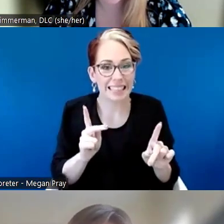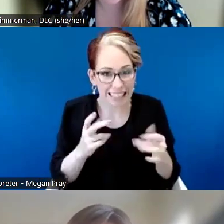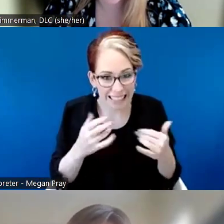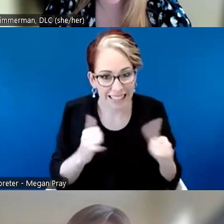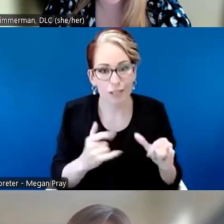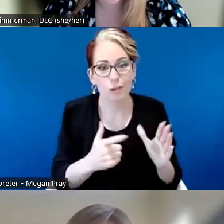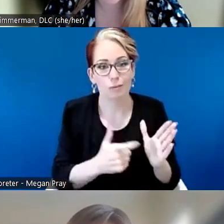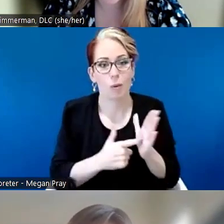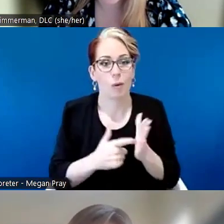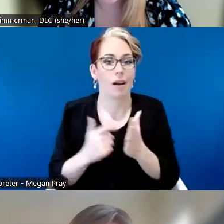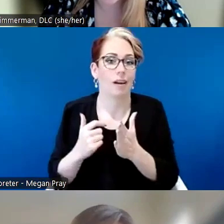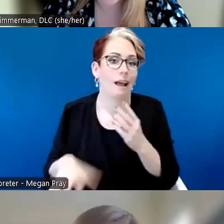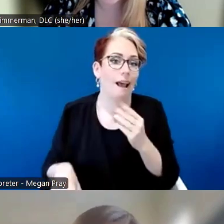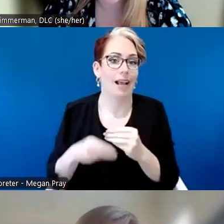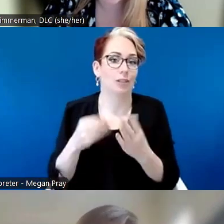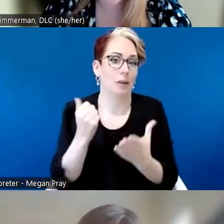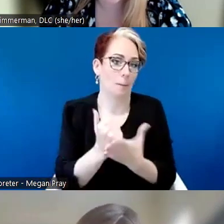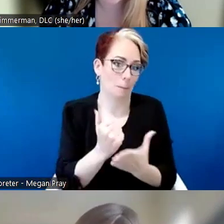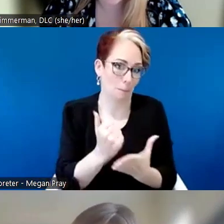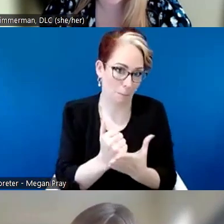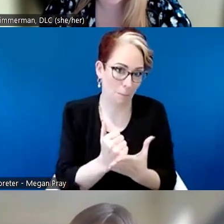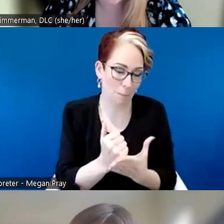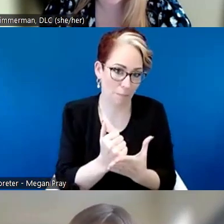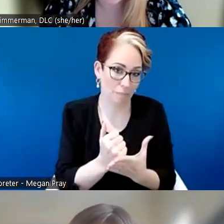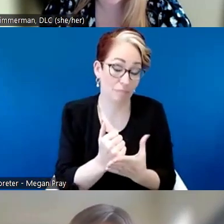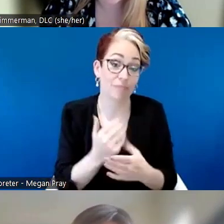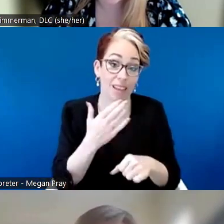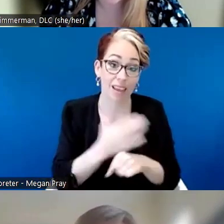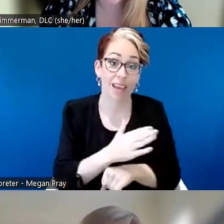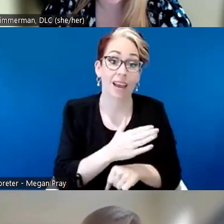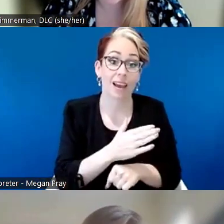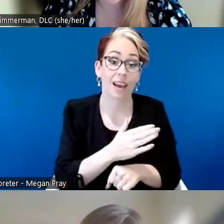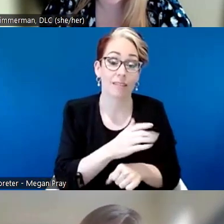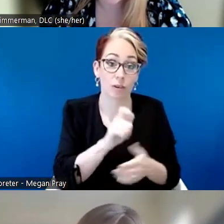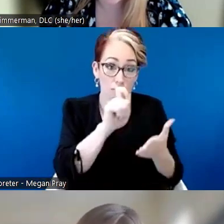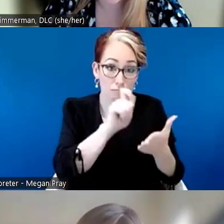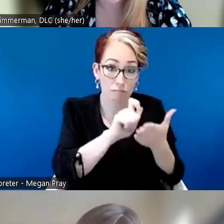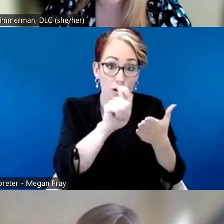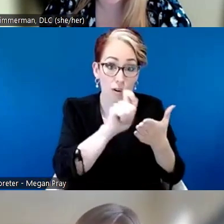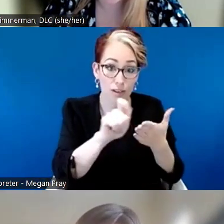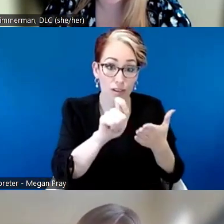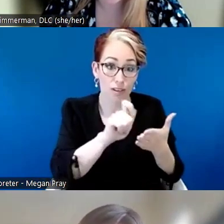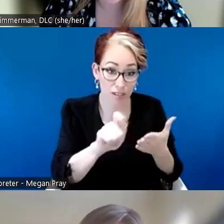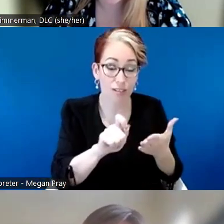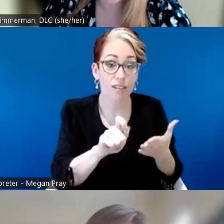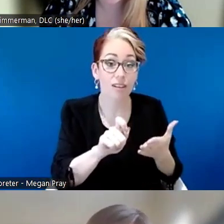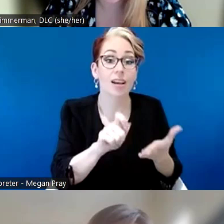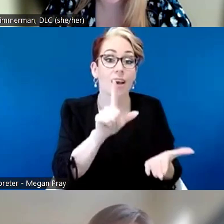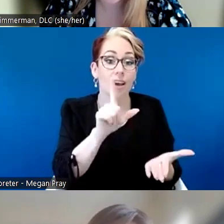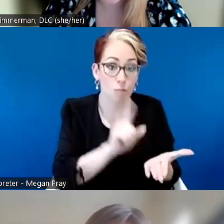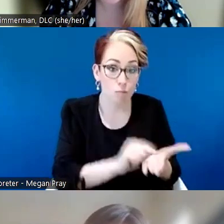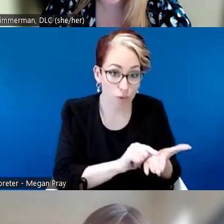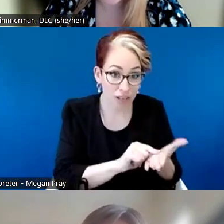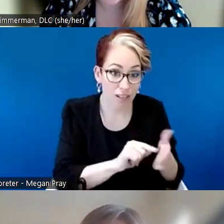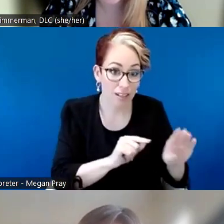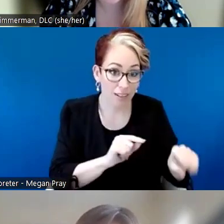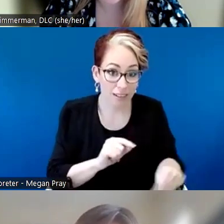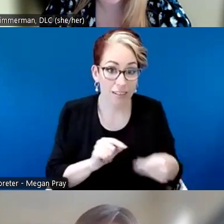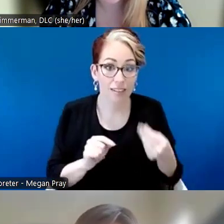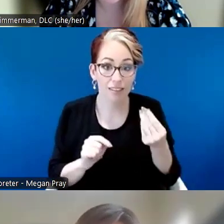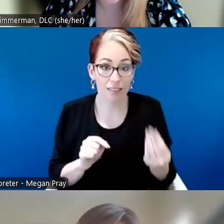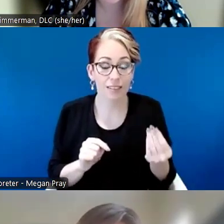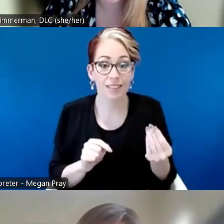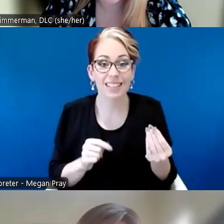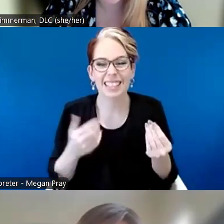assistance. After marking their ballot, they would have to print it out. They would most likely